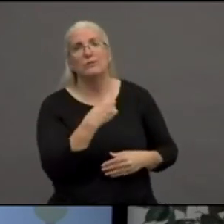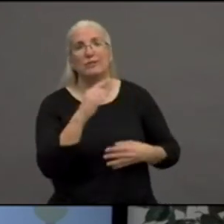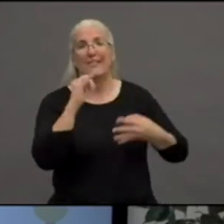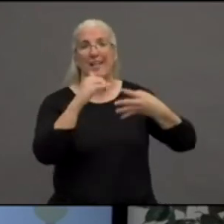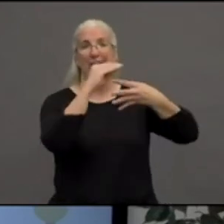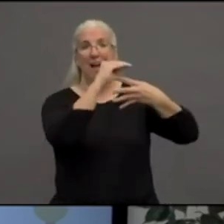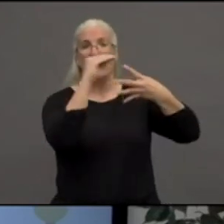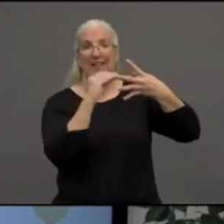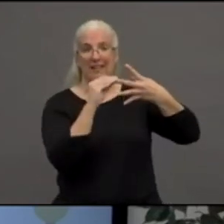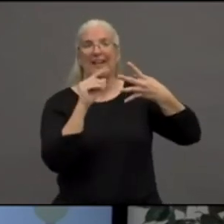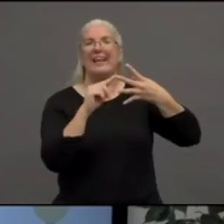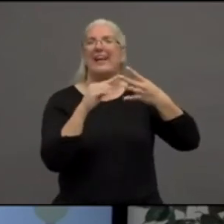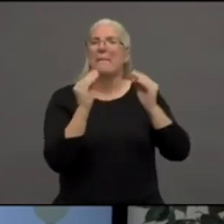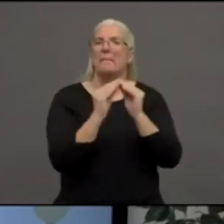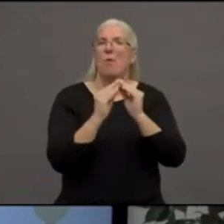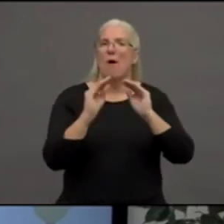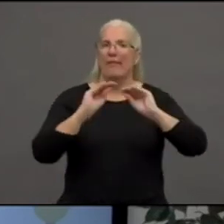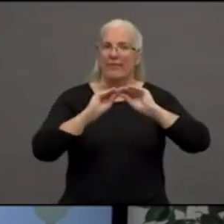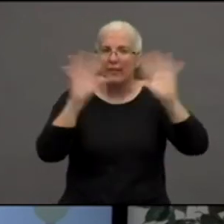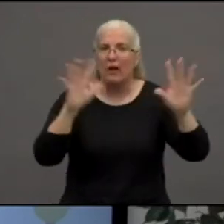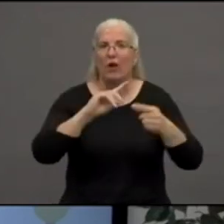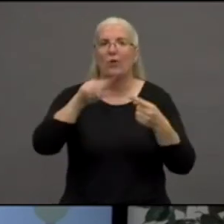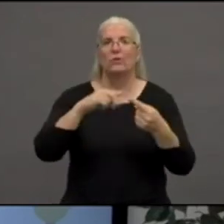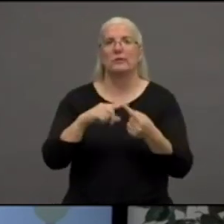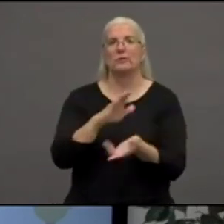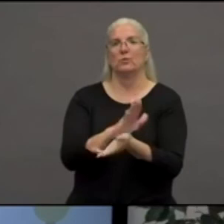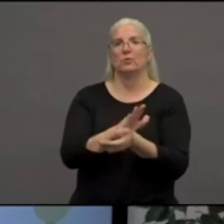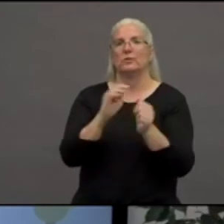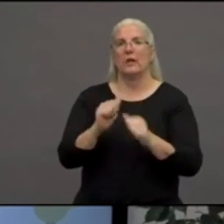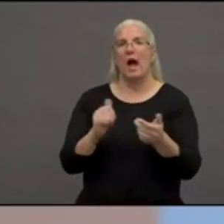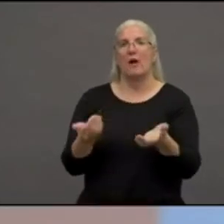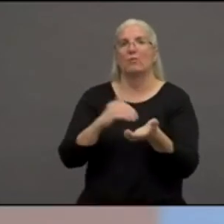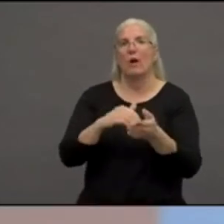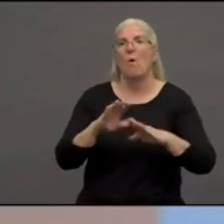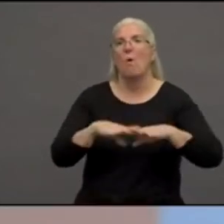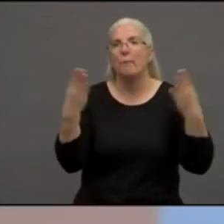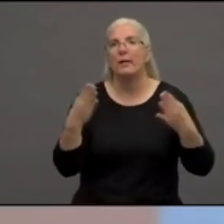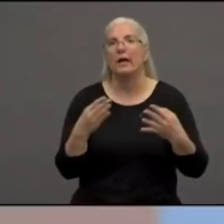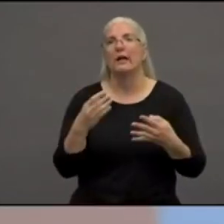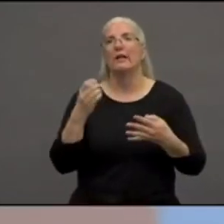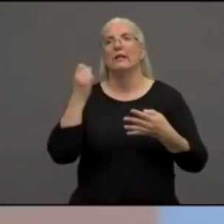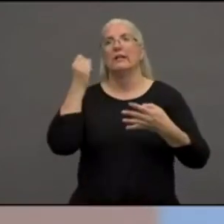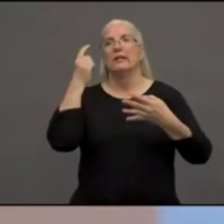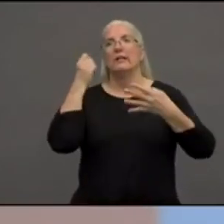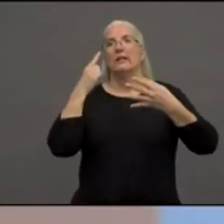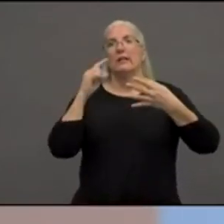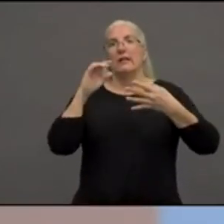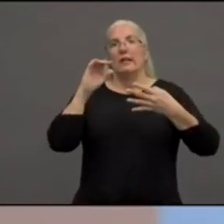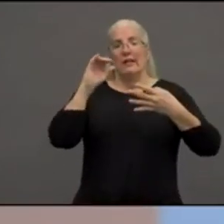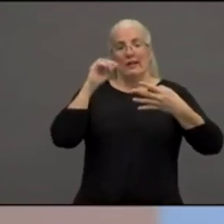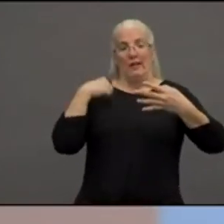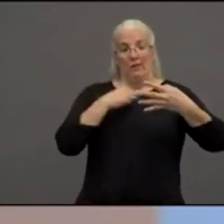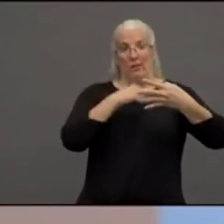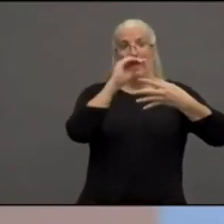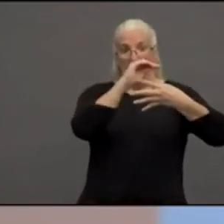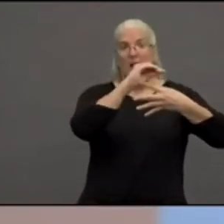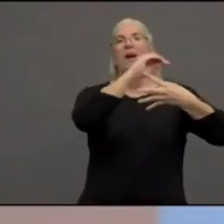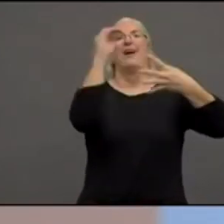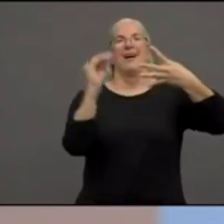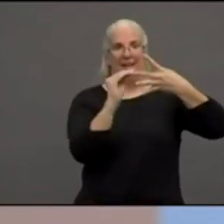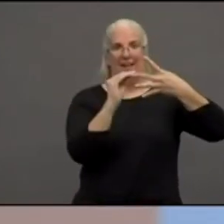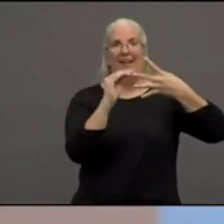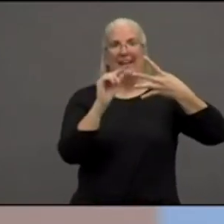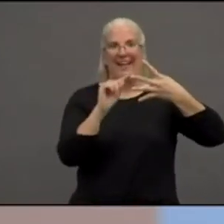on when schools are able to reopen. We transitioned from the watch list to the tier system. So now that we're on the tier system, if